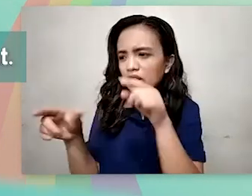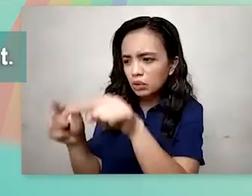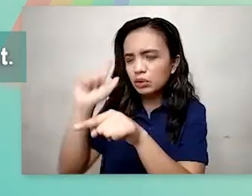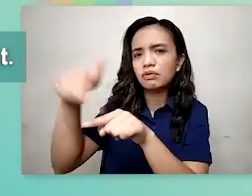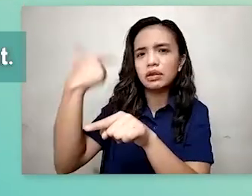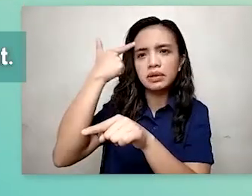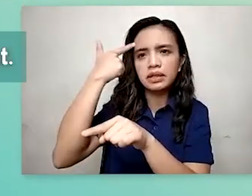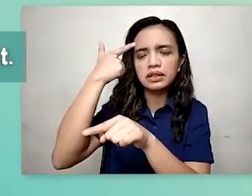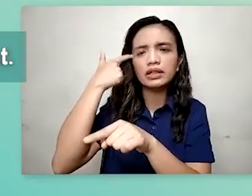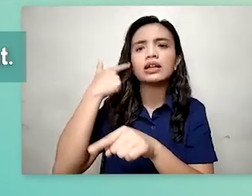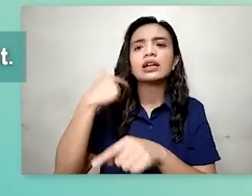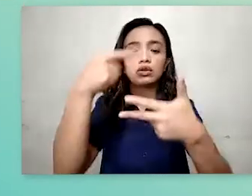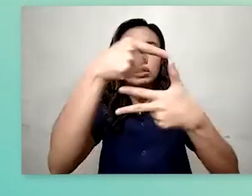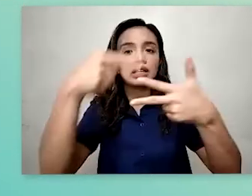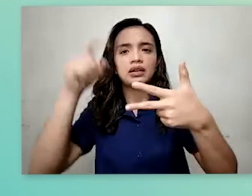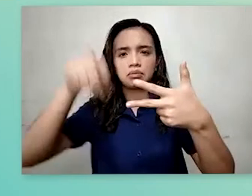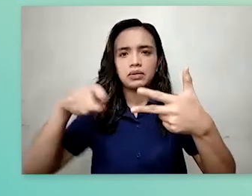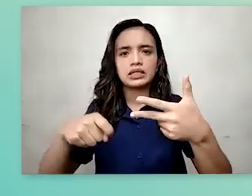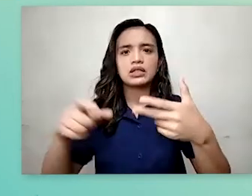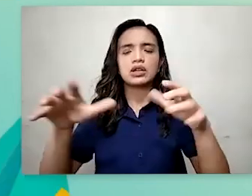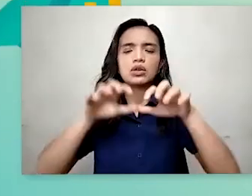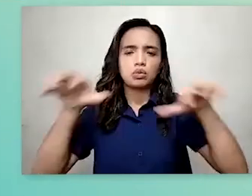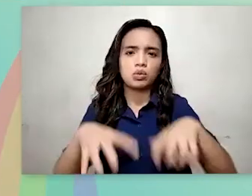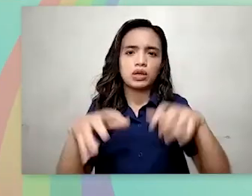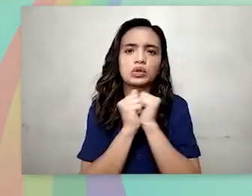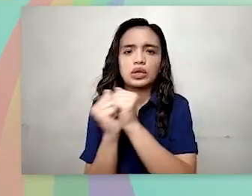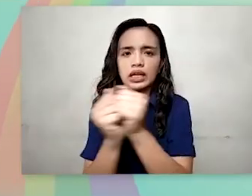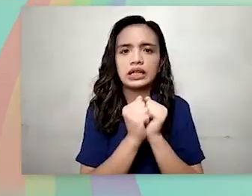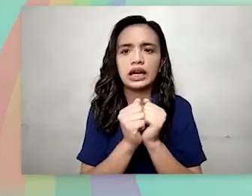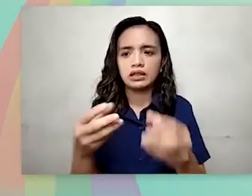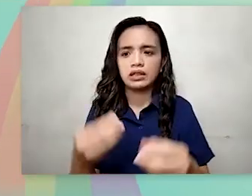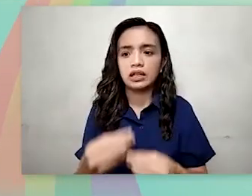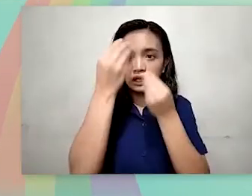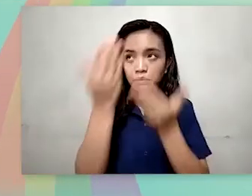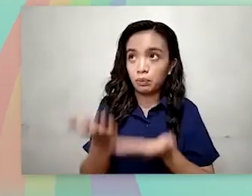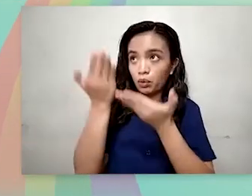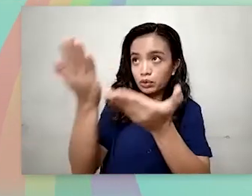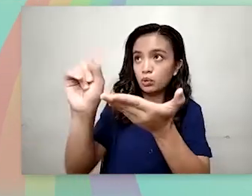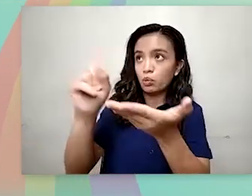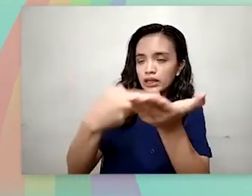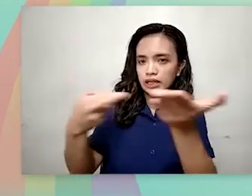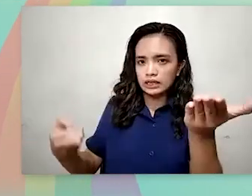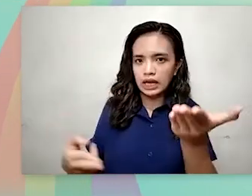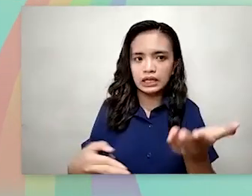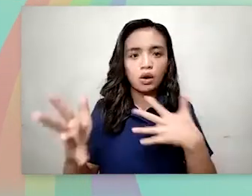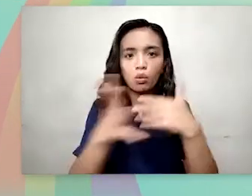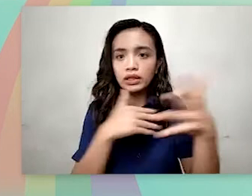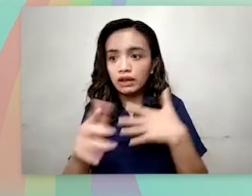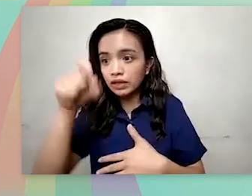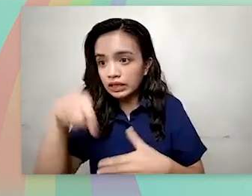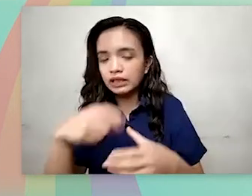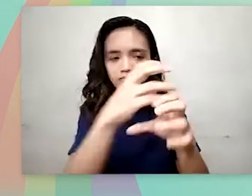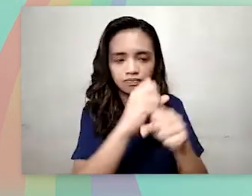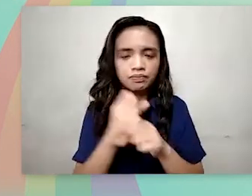this is the private sector, this is the government. I think all three should come together and put resources on the table, and then everybody